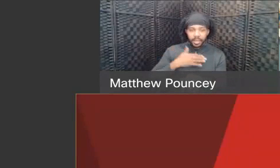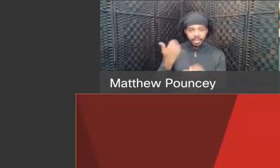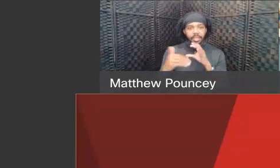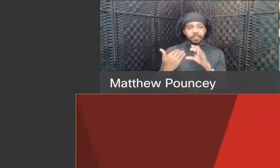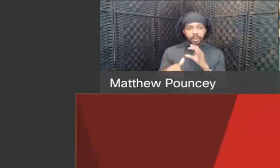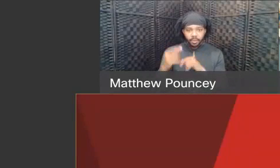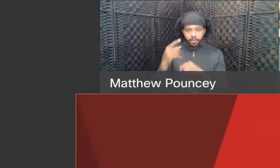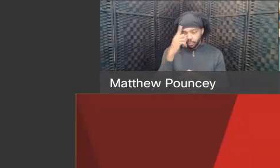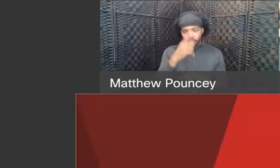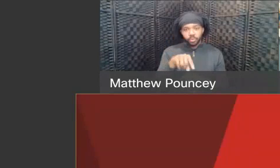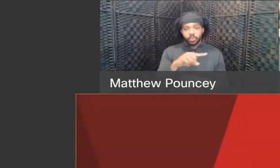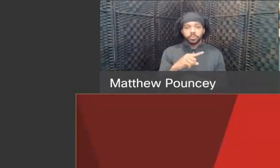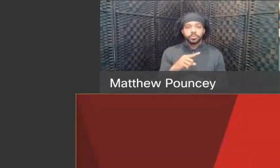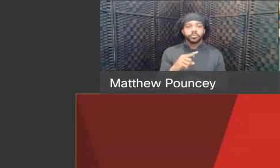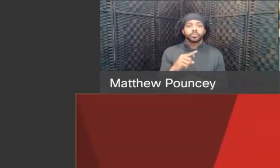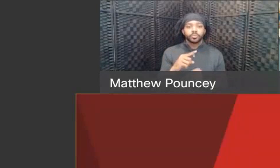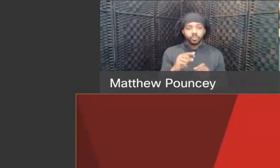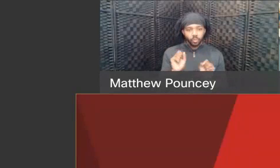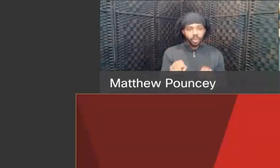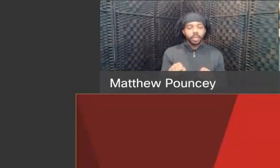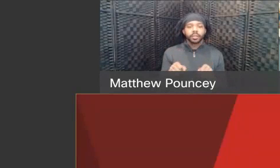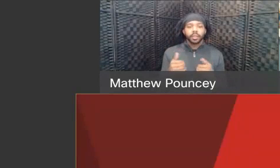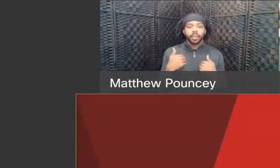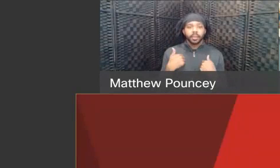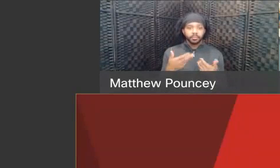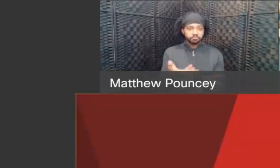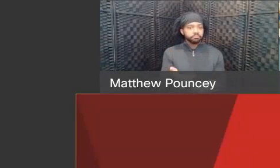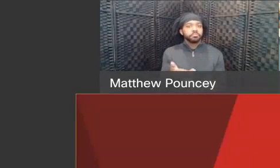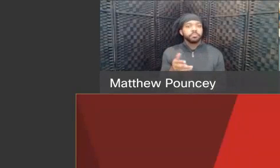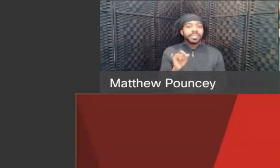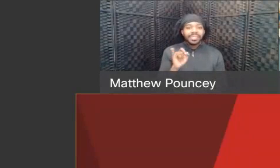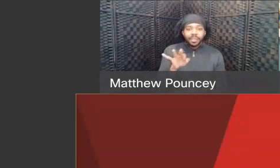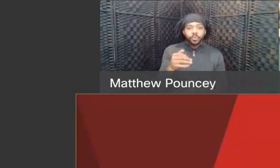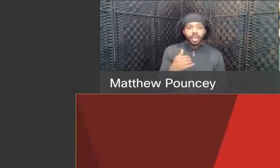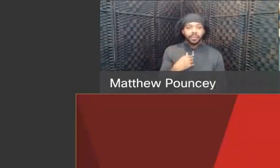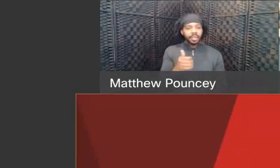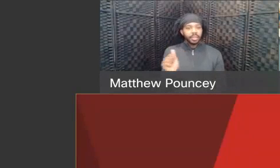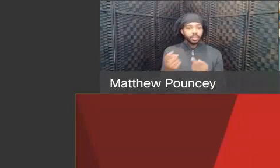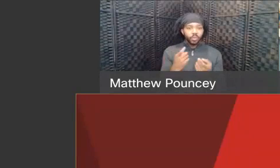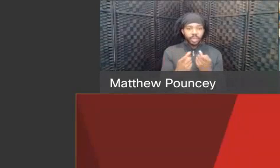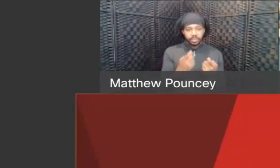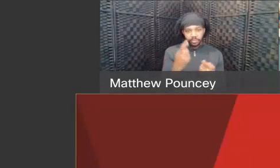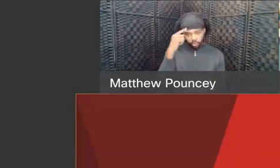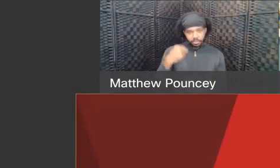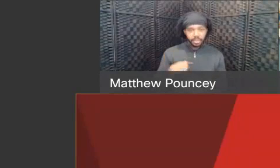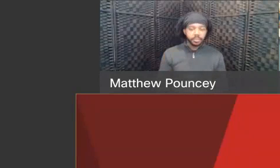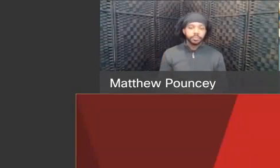email for everyone to have, just in case you have any questions for me.